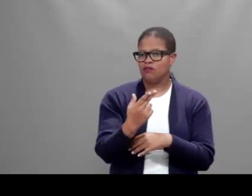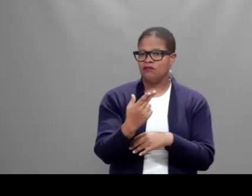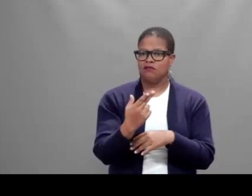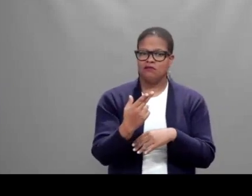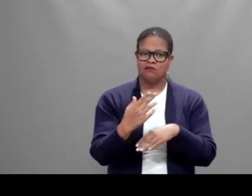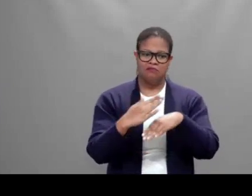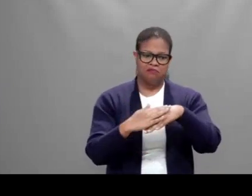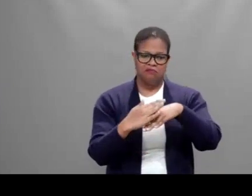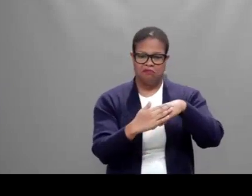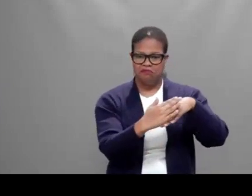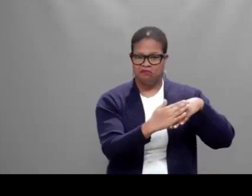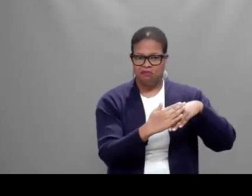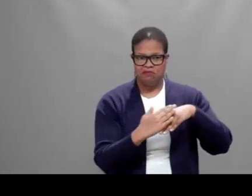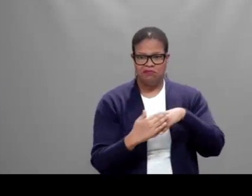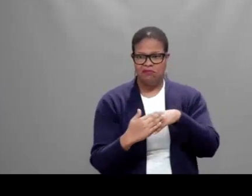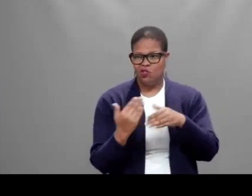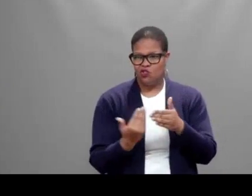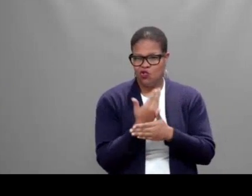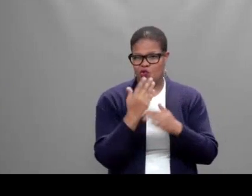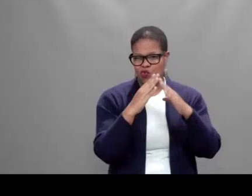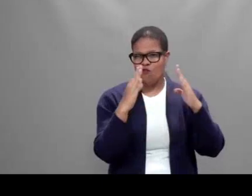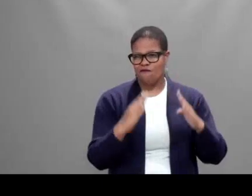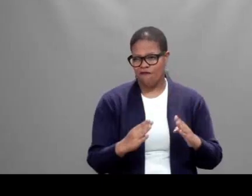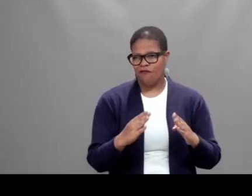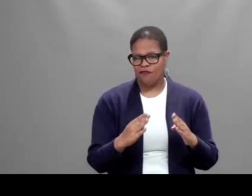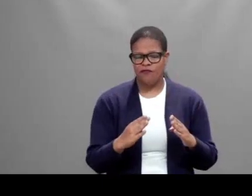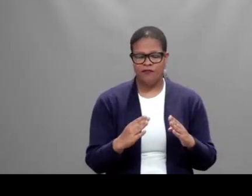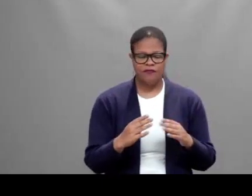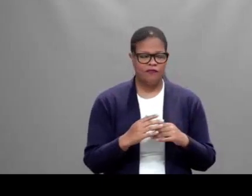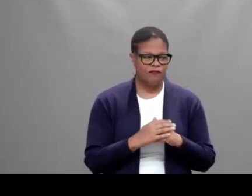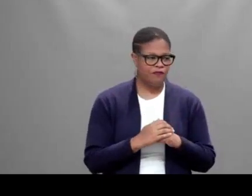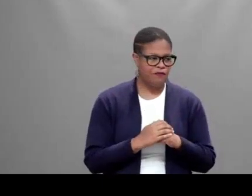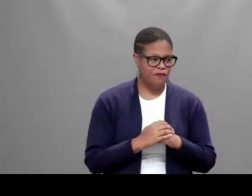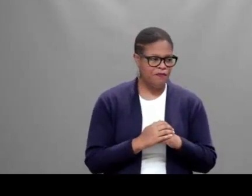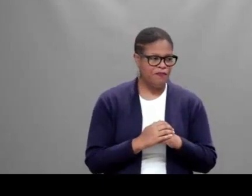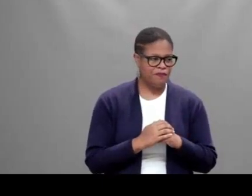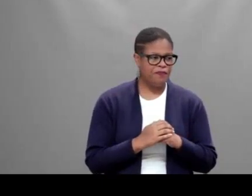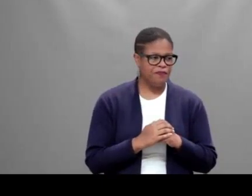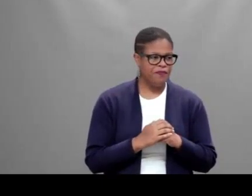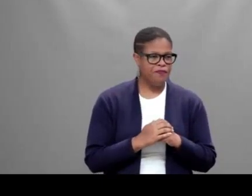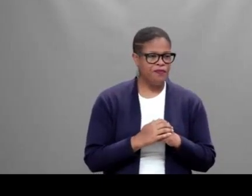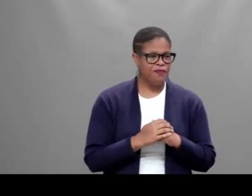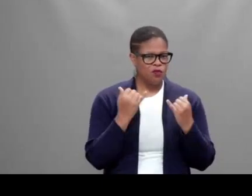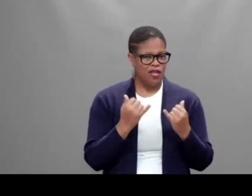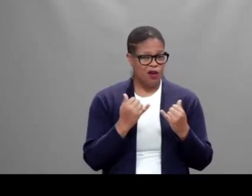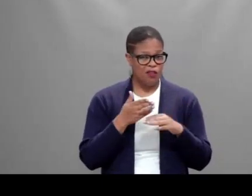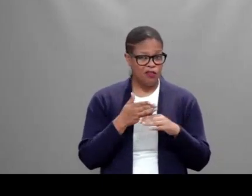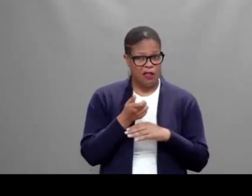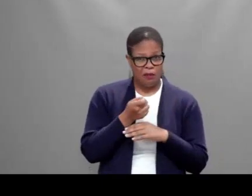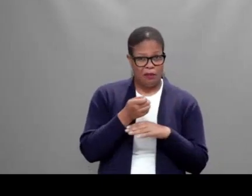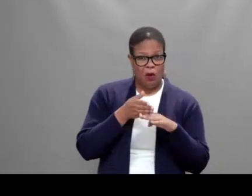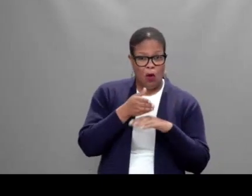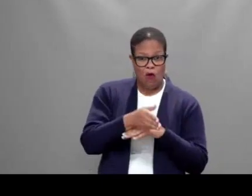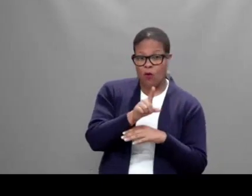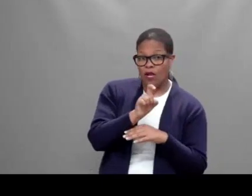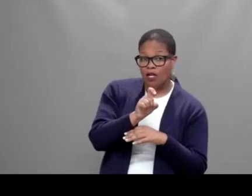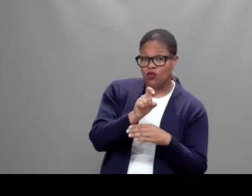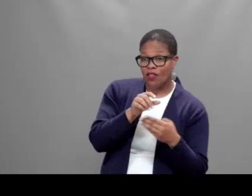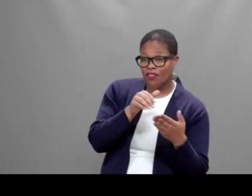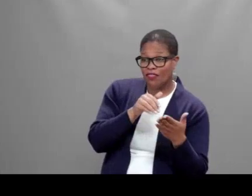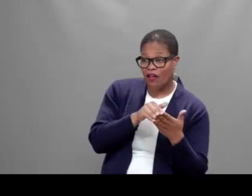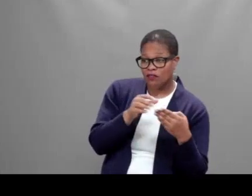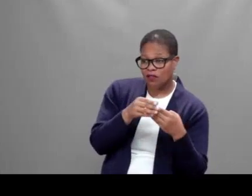it, put the new roof on. And so there's a little over 100,000 left on